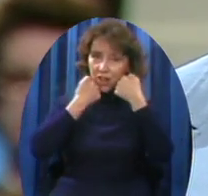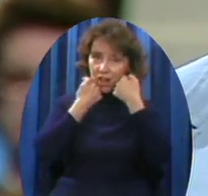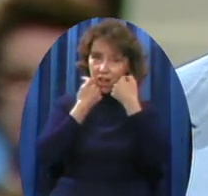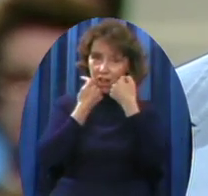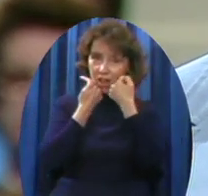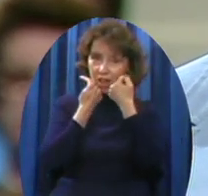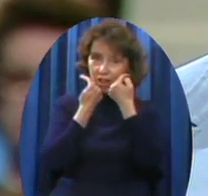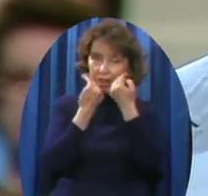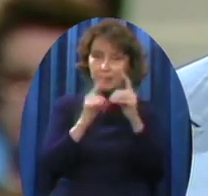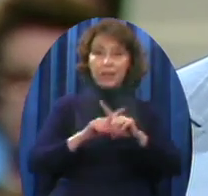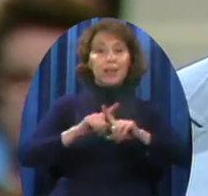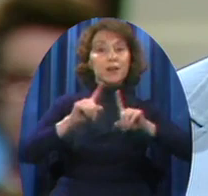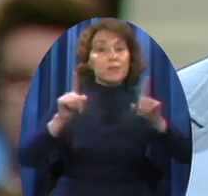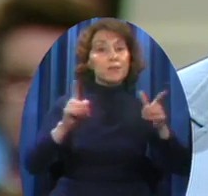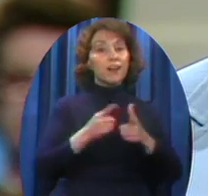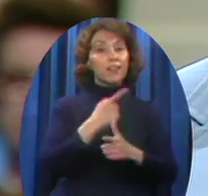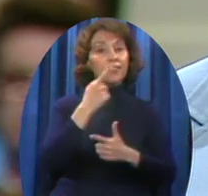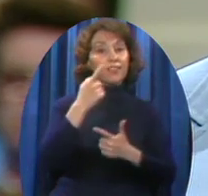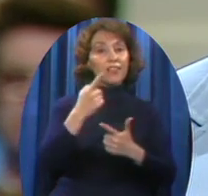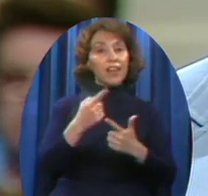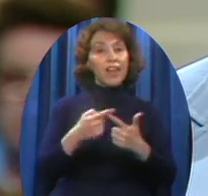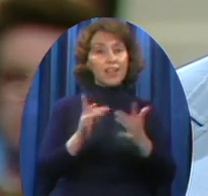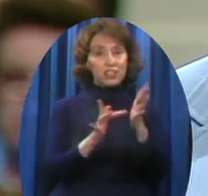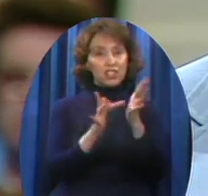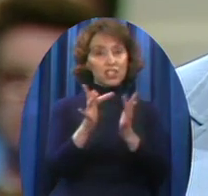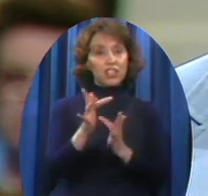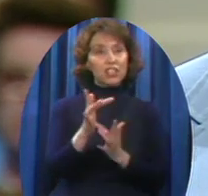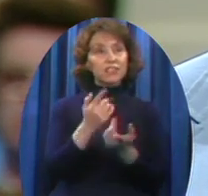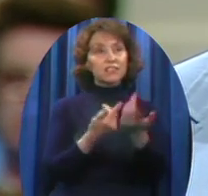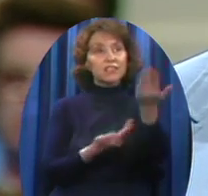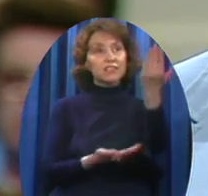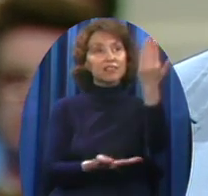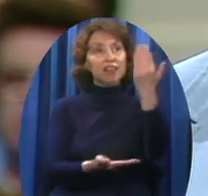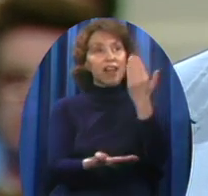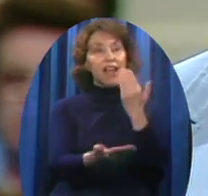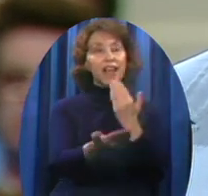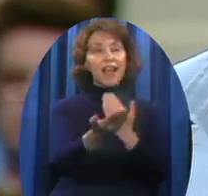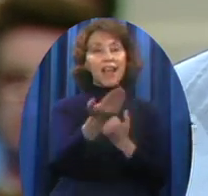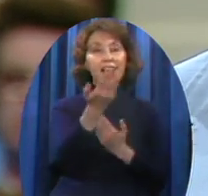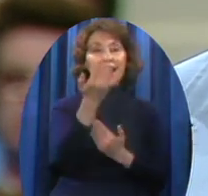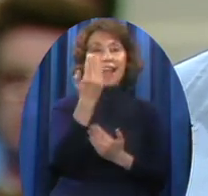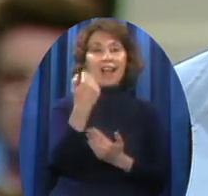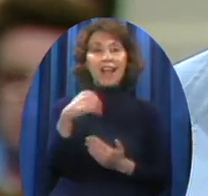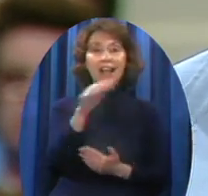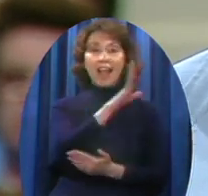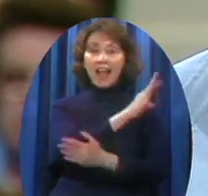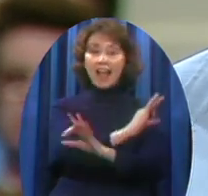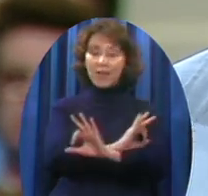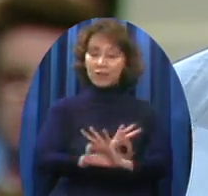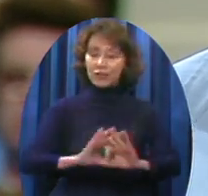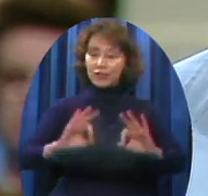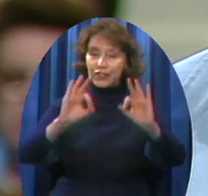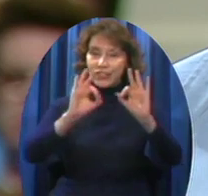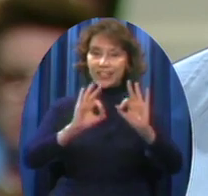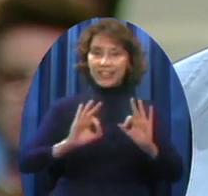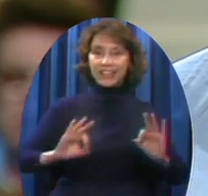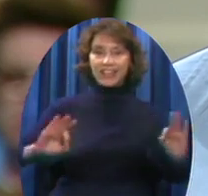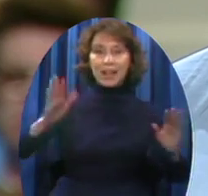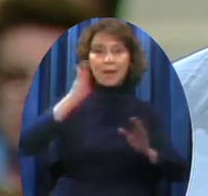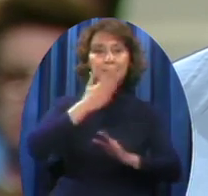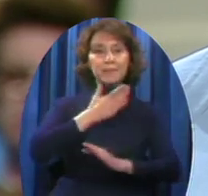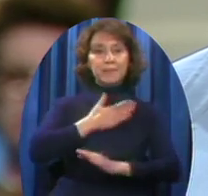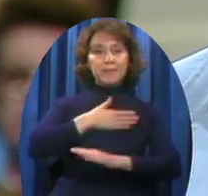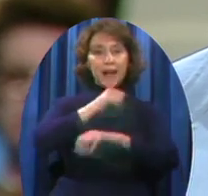shame. But then Jesus came and loosed my